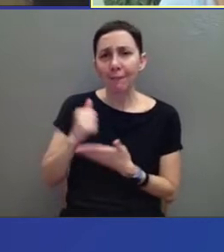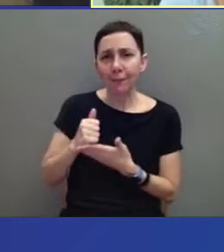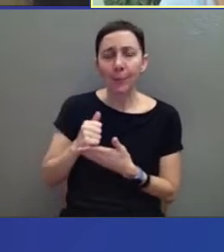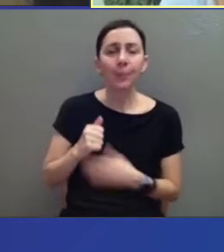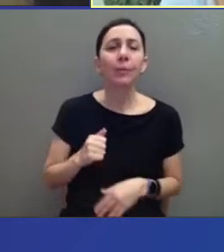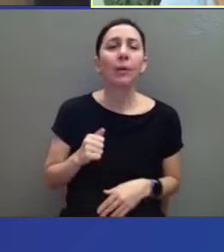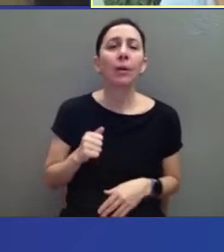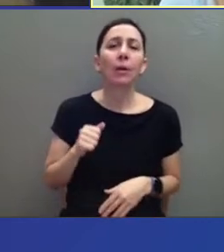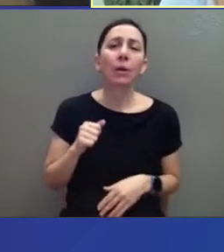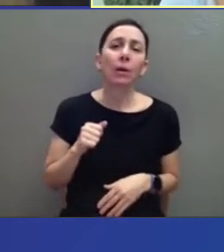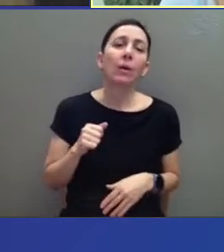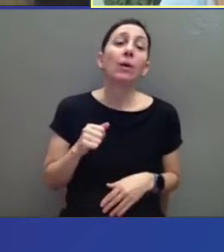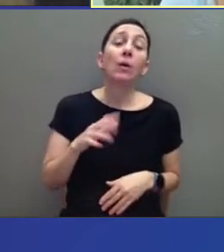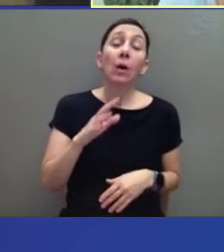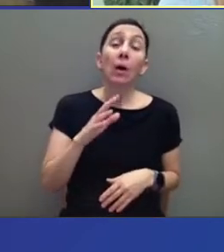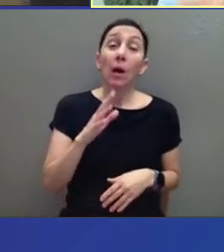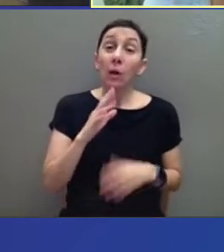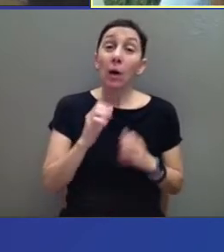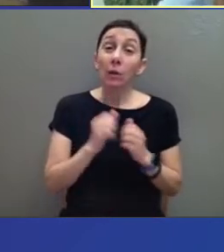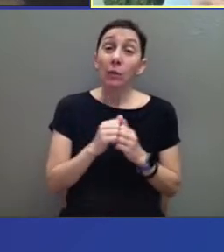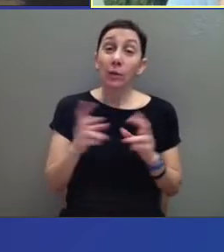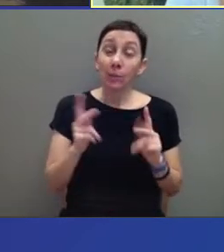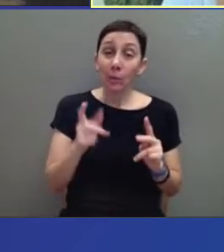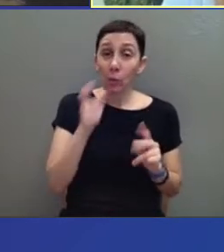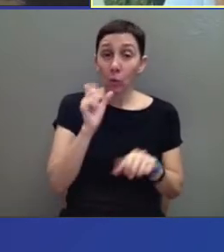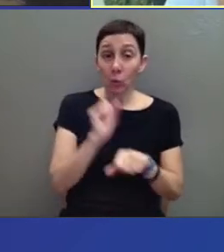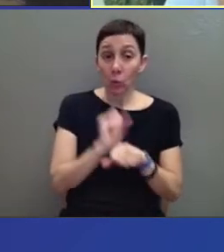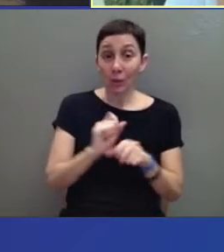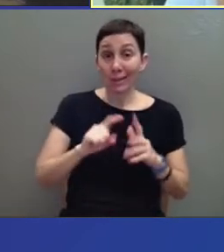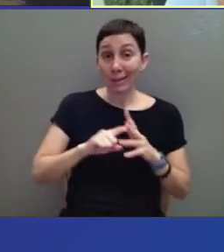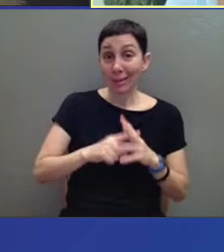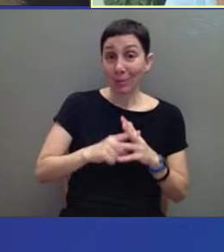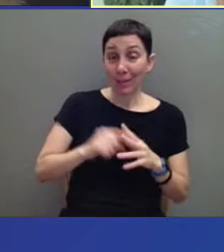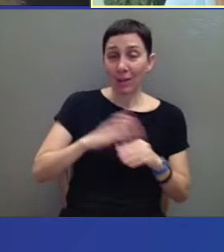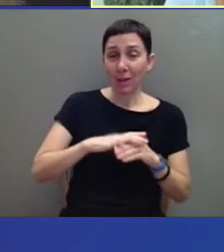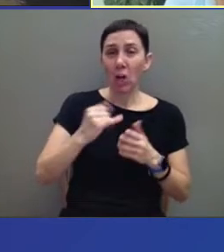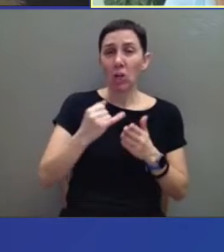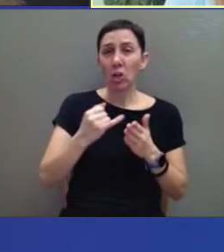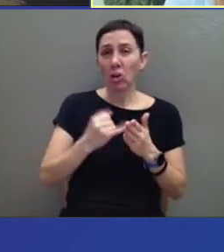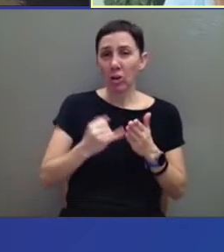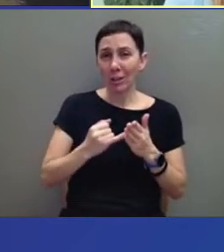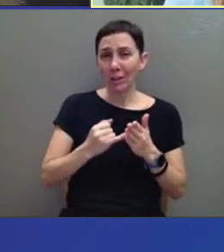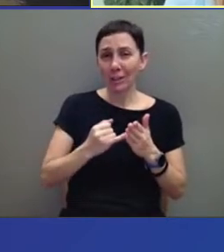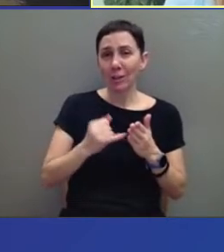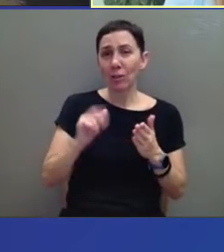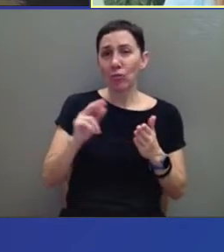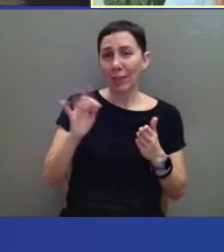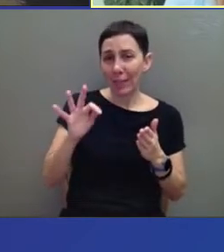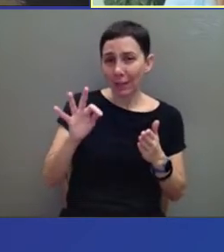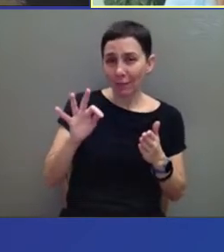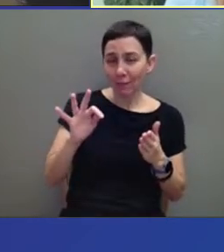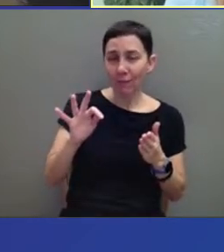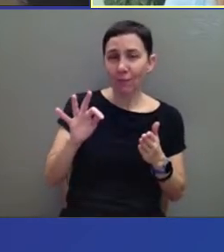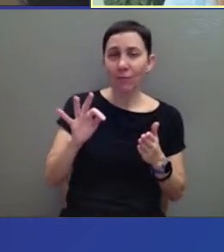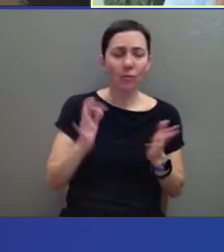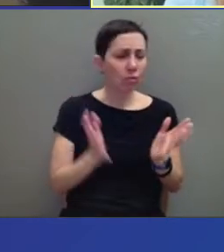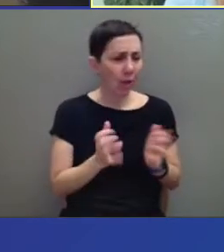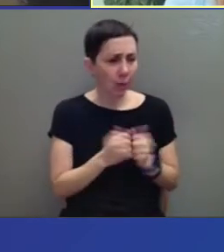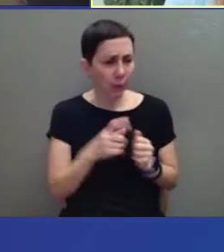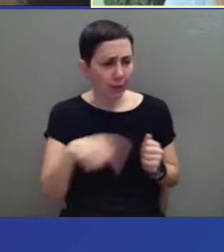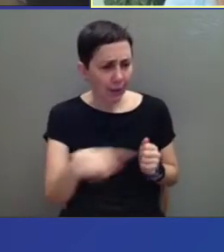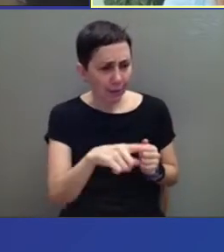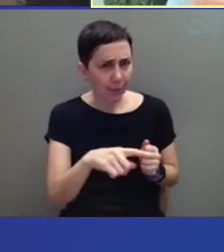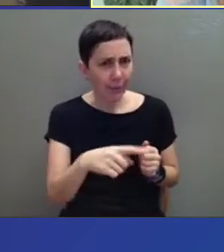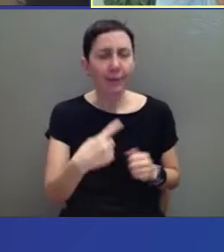you talk to the folks who worked on artist relief, especially in the very beginning of its establishment, you hear that for many,